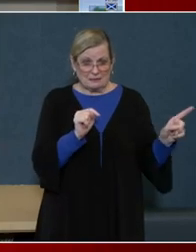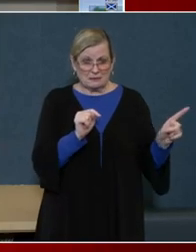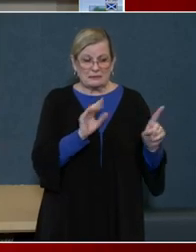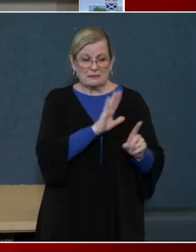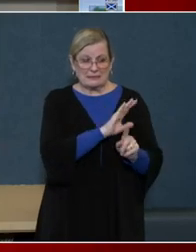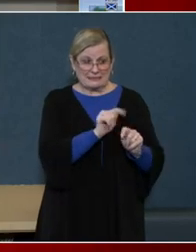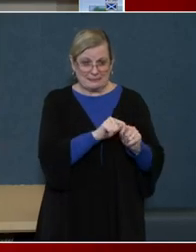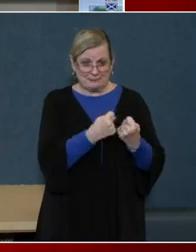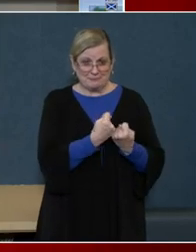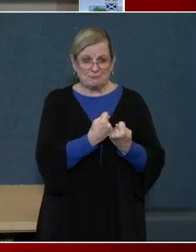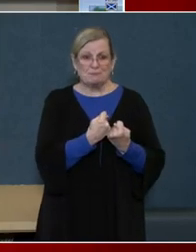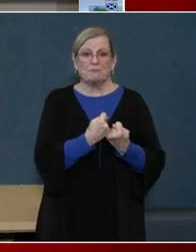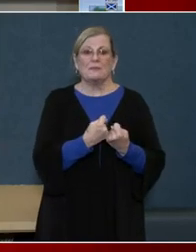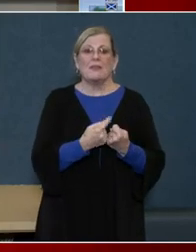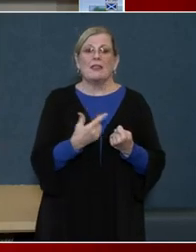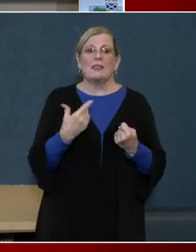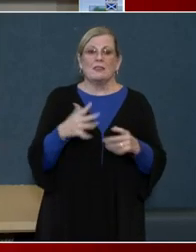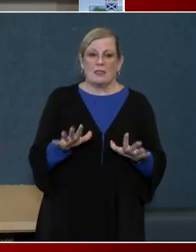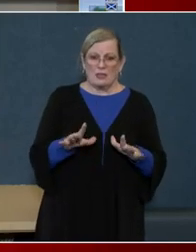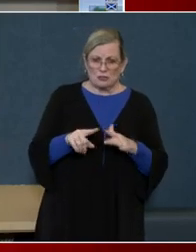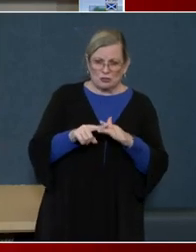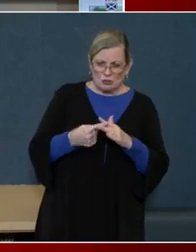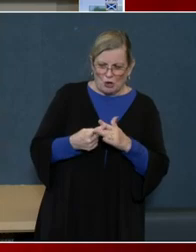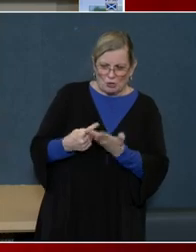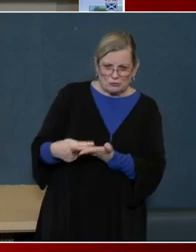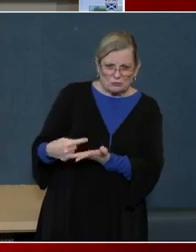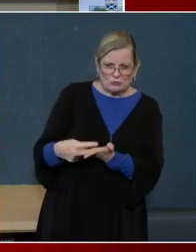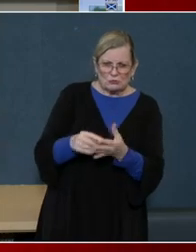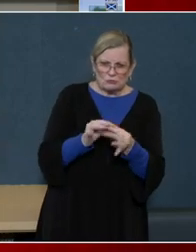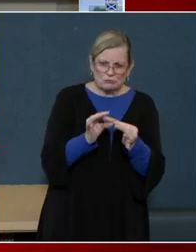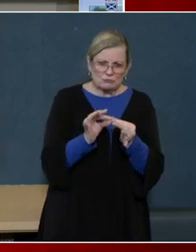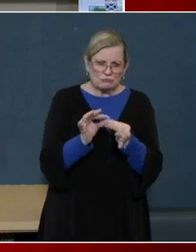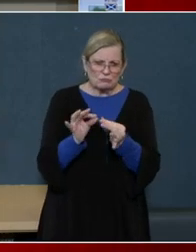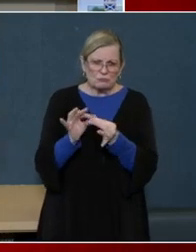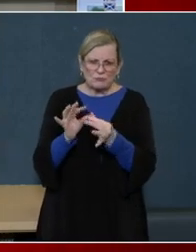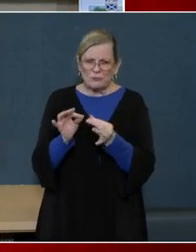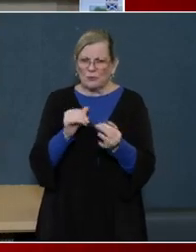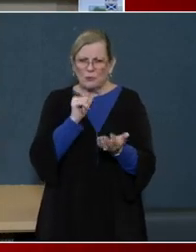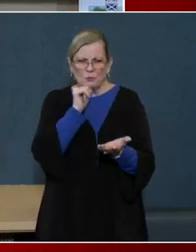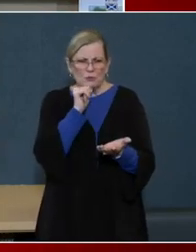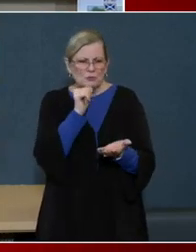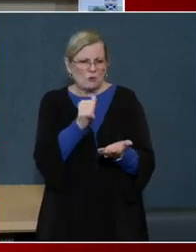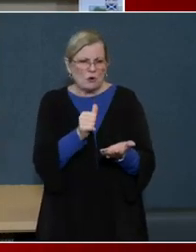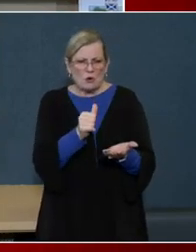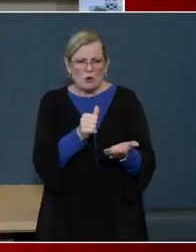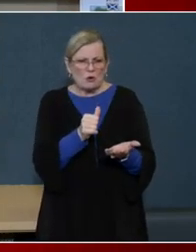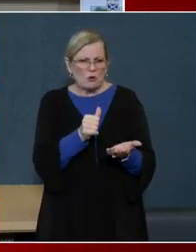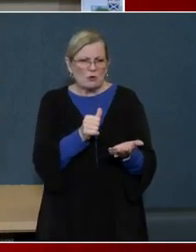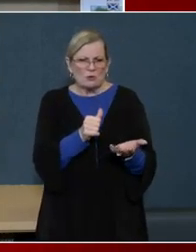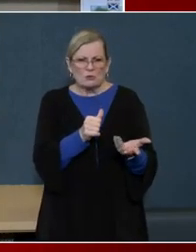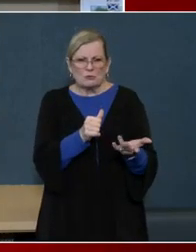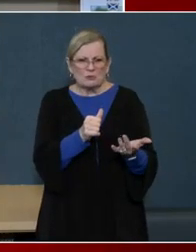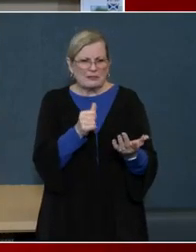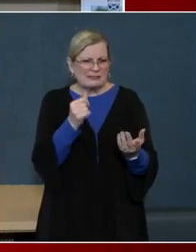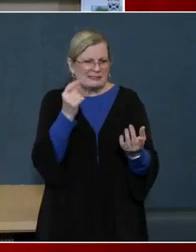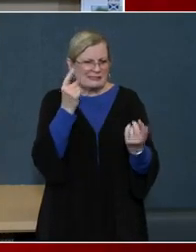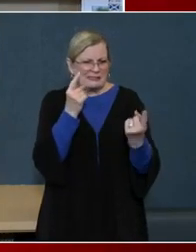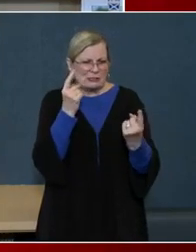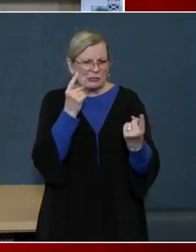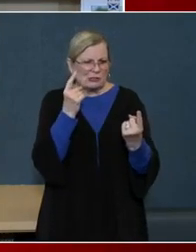conversation that we don't consider a substantial contact from the public health side.